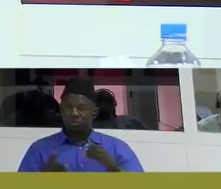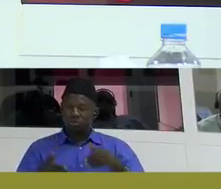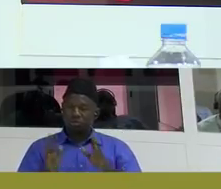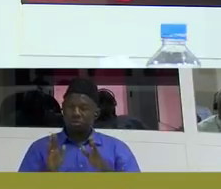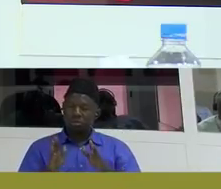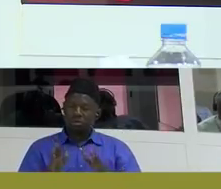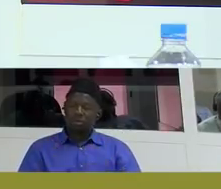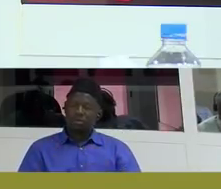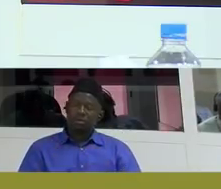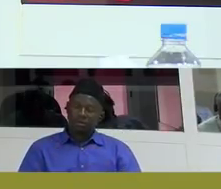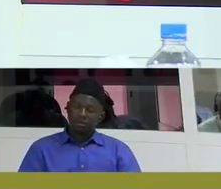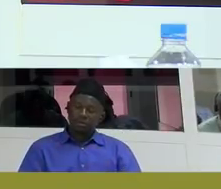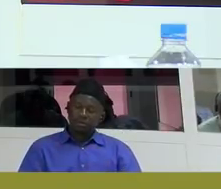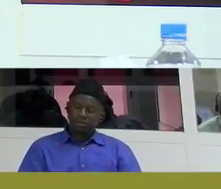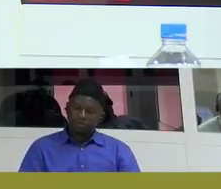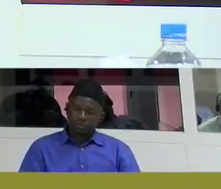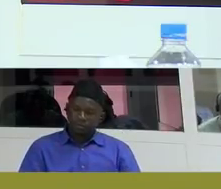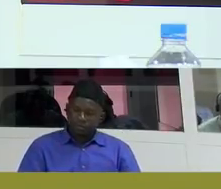and